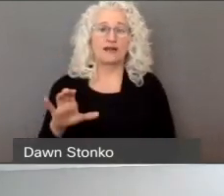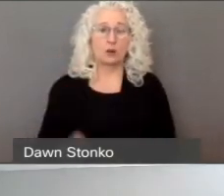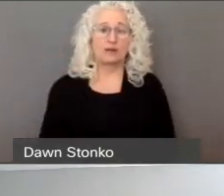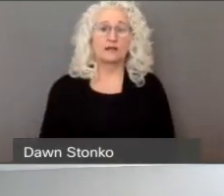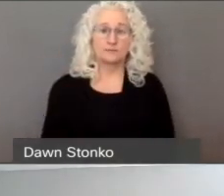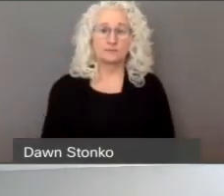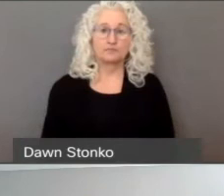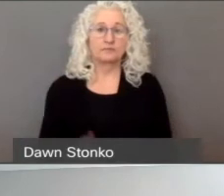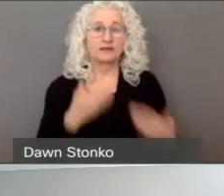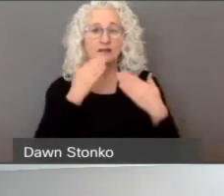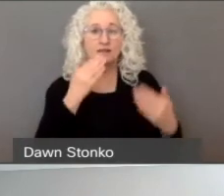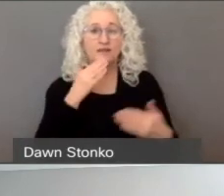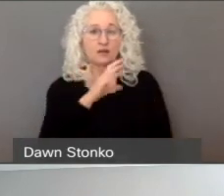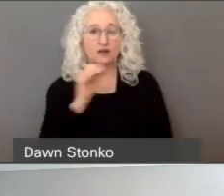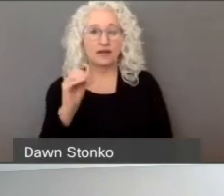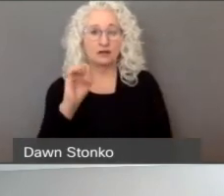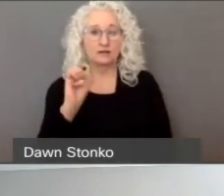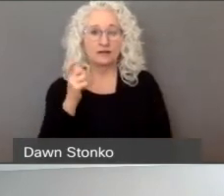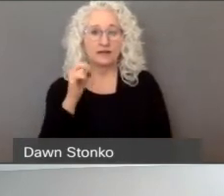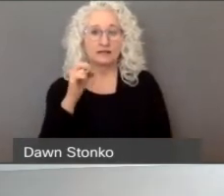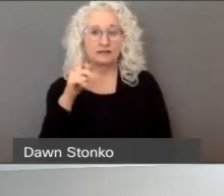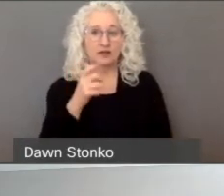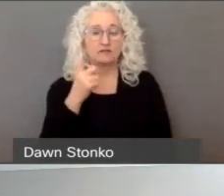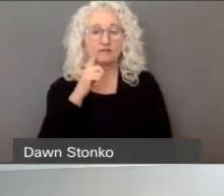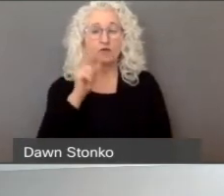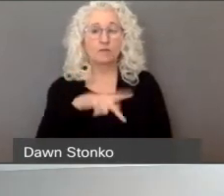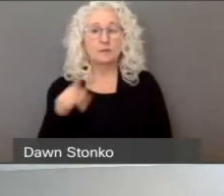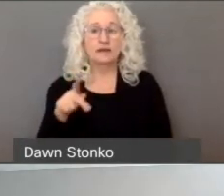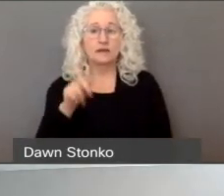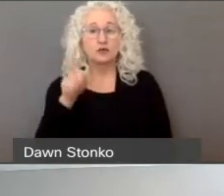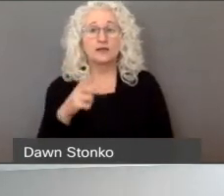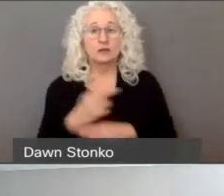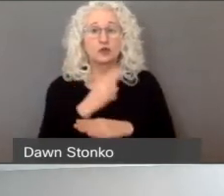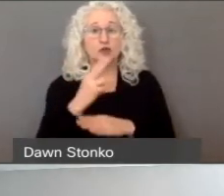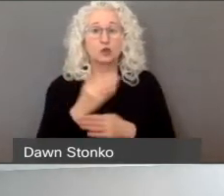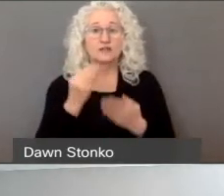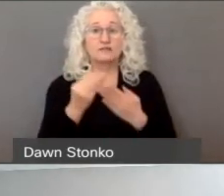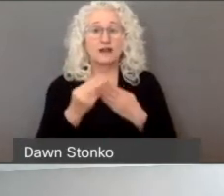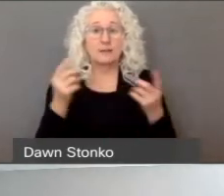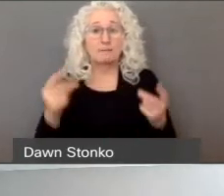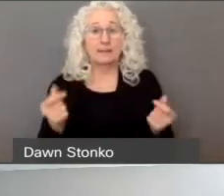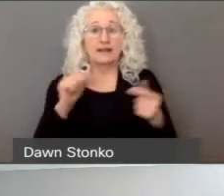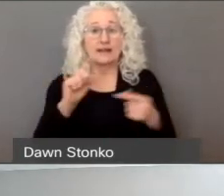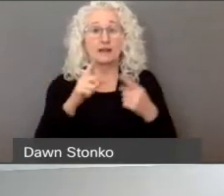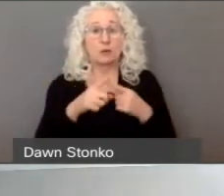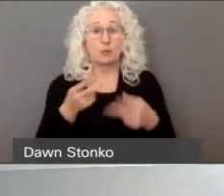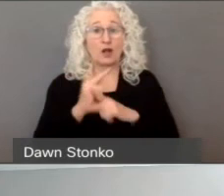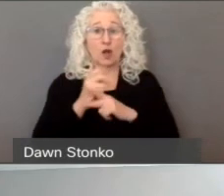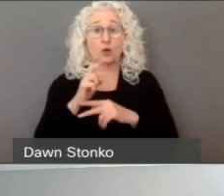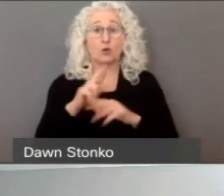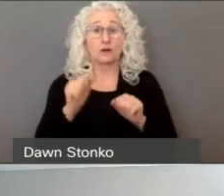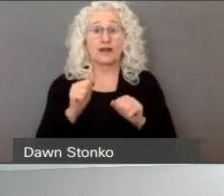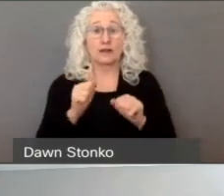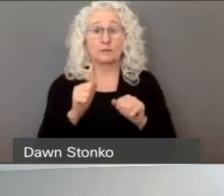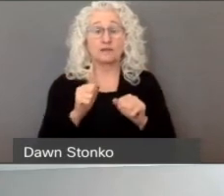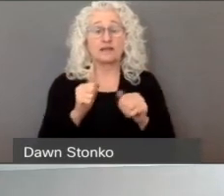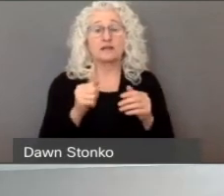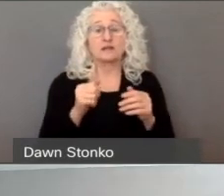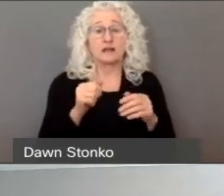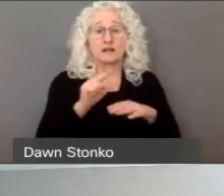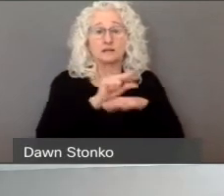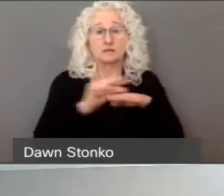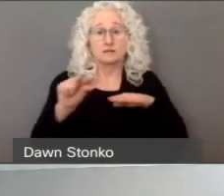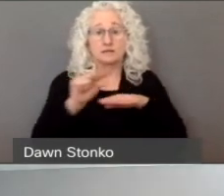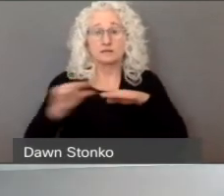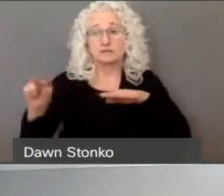Thanks, County Executive. For the PPP, do you need to use the funds immediately when loaned, or can it be spread out to later in the